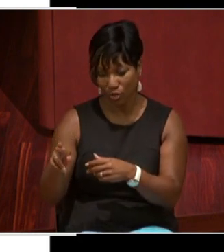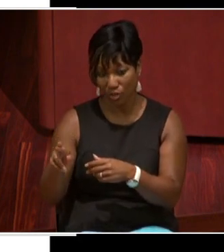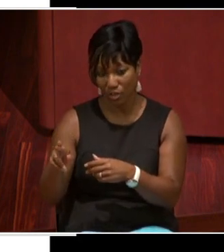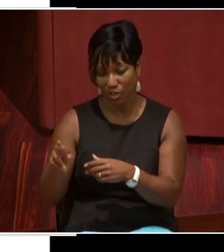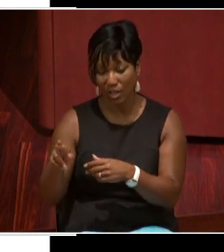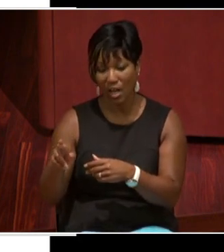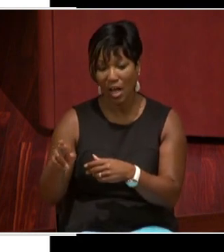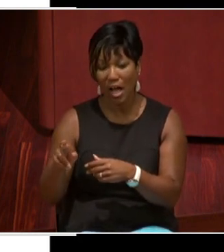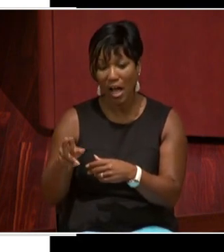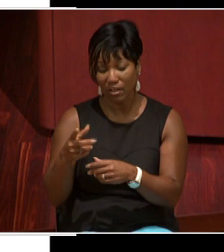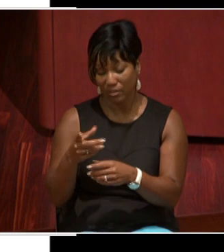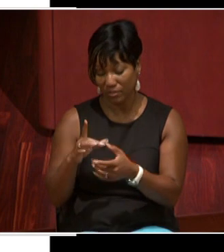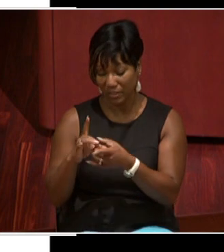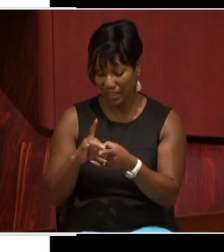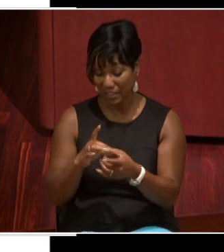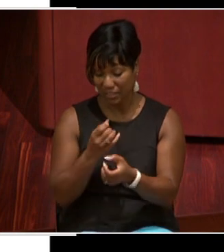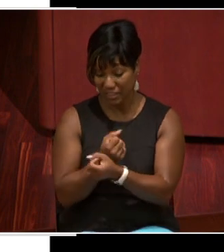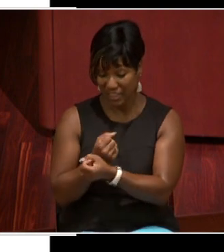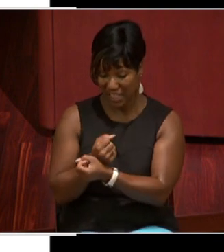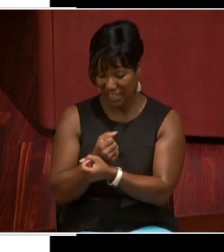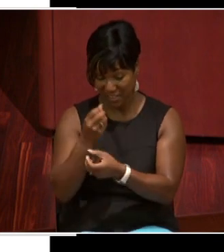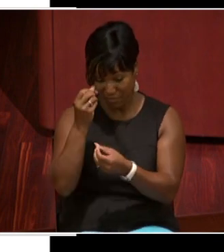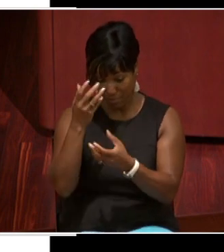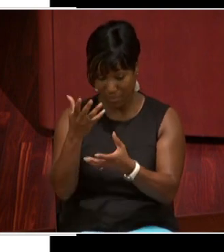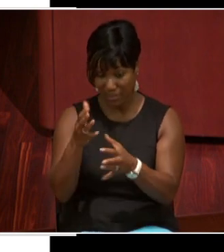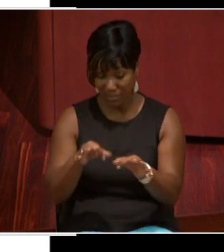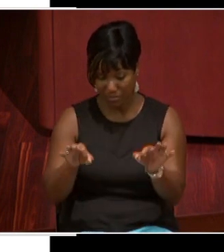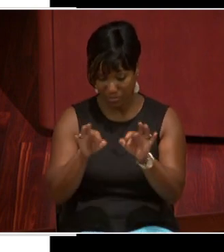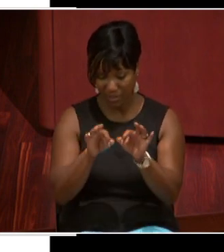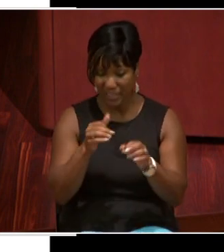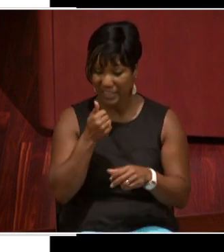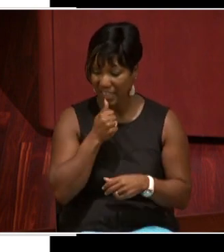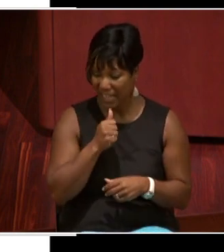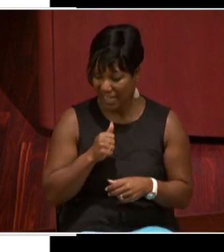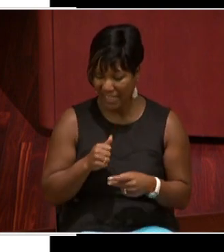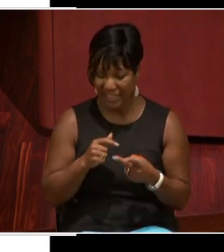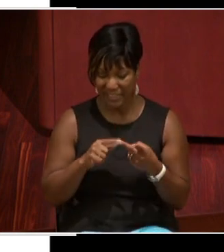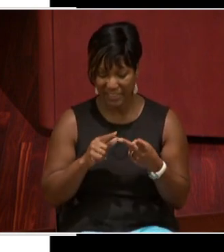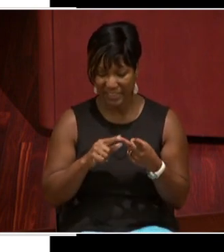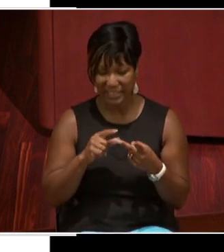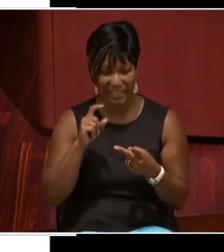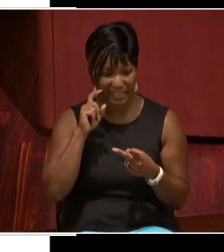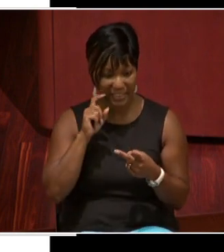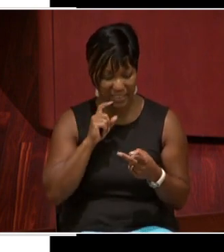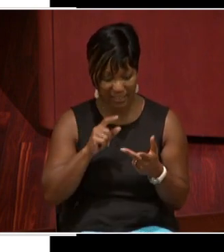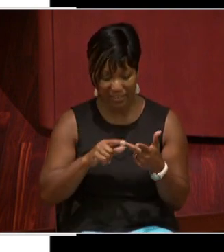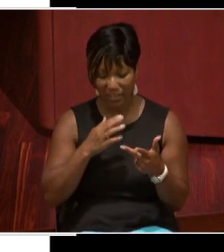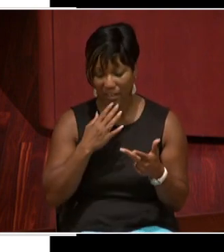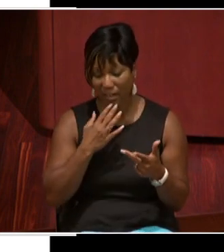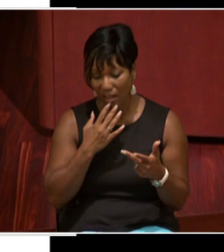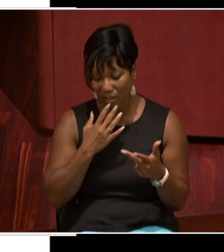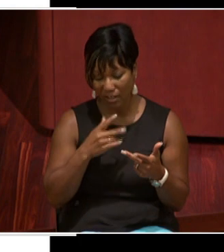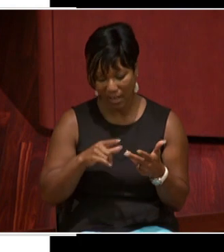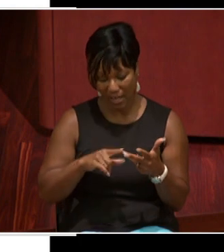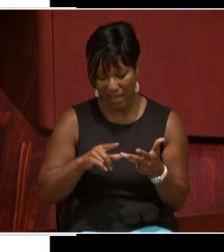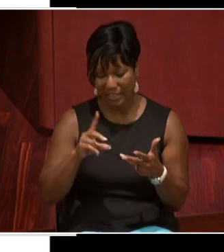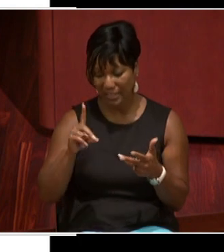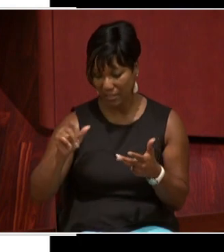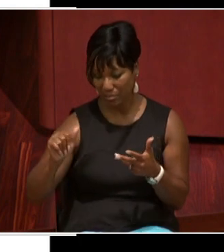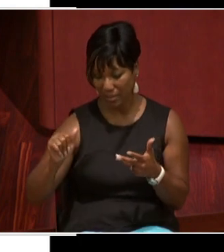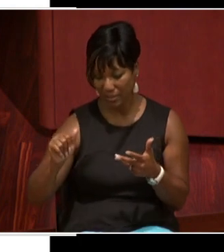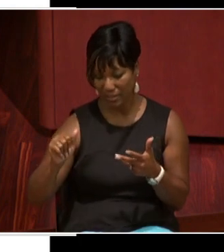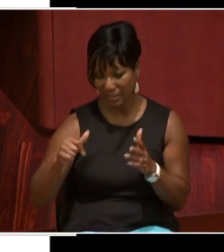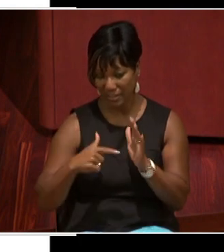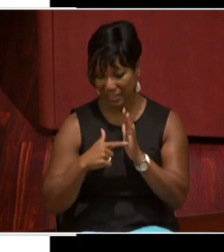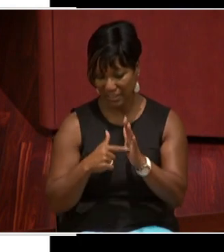is statistical in nature, such as their age, their sex, their color, and any other disabilities. Now, this